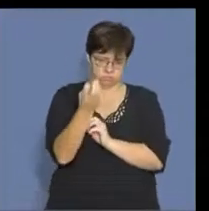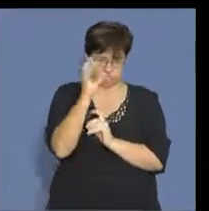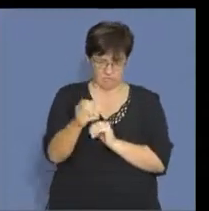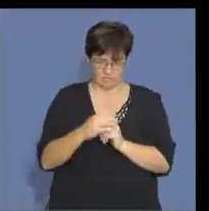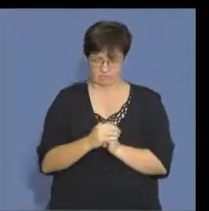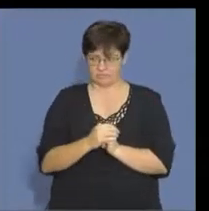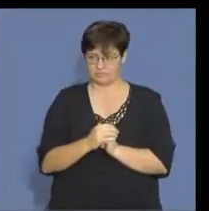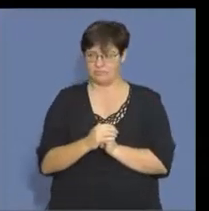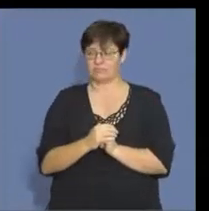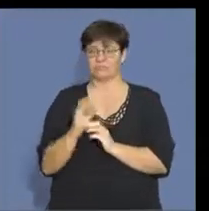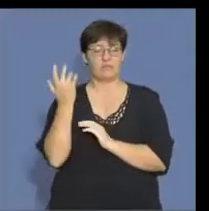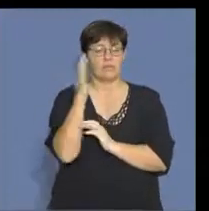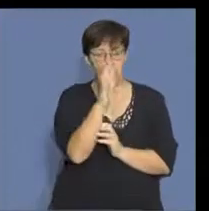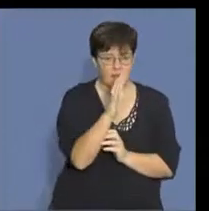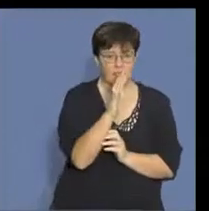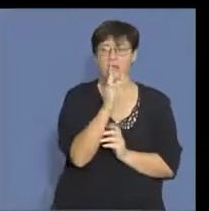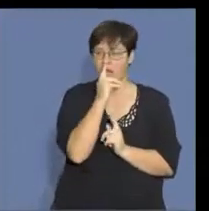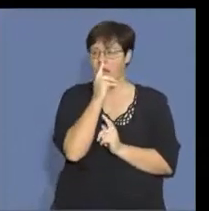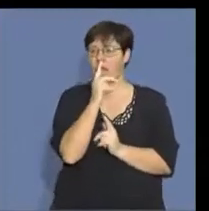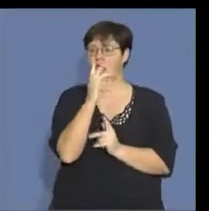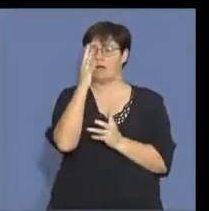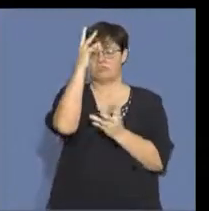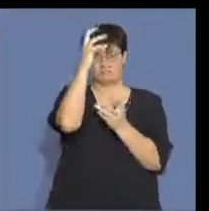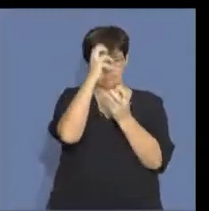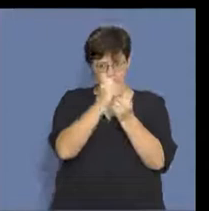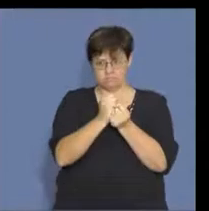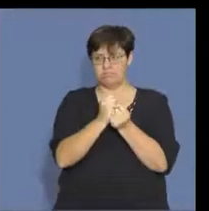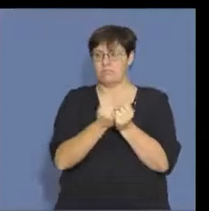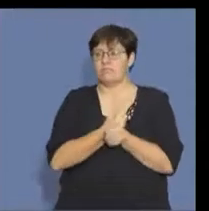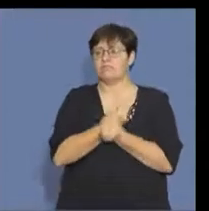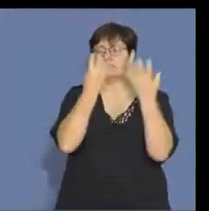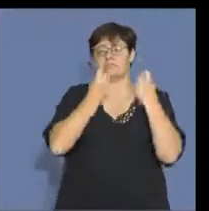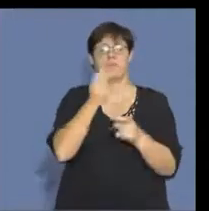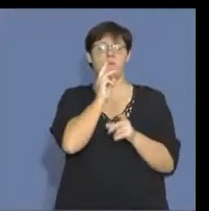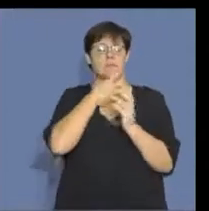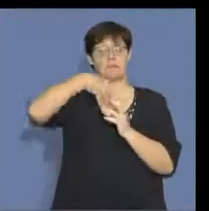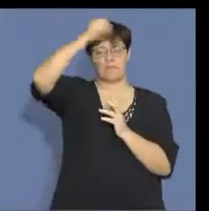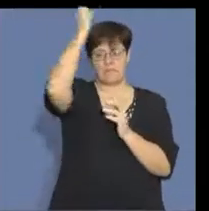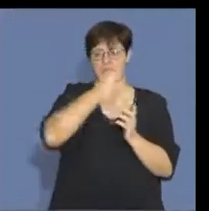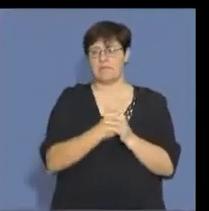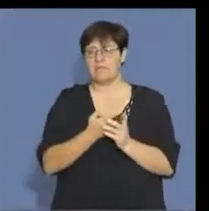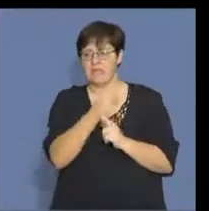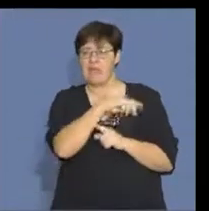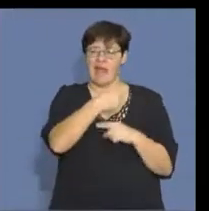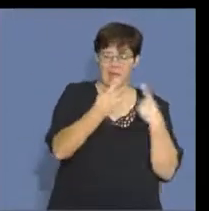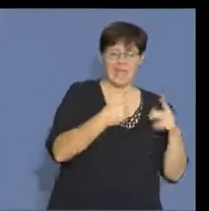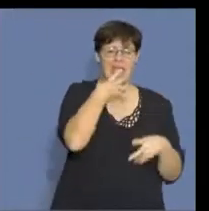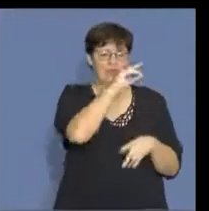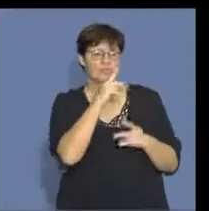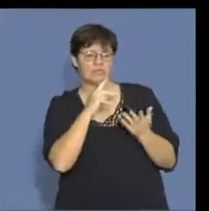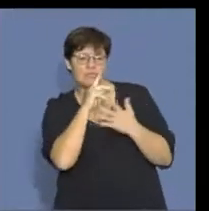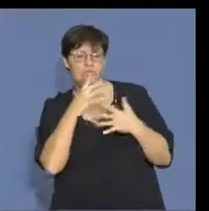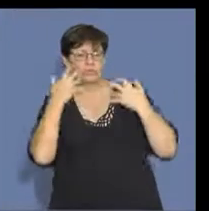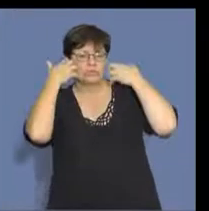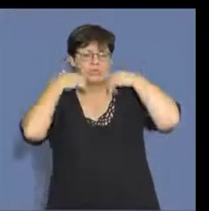plants undergoing a process of respiration, animals as well producing carbon dioxide through respiration. We're going to look at each of